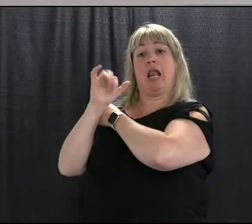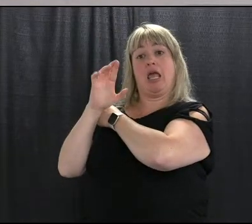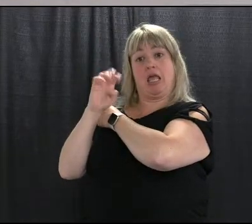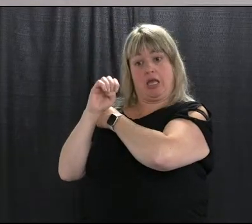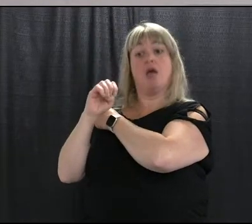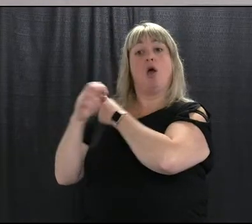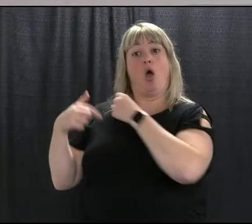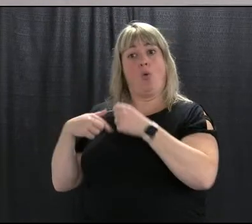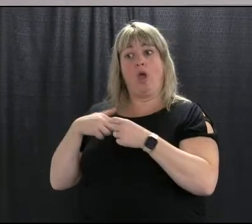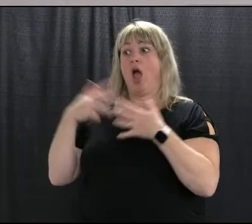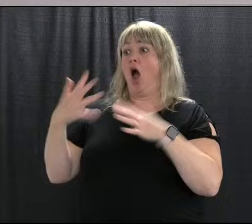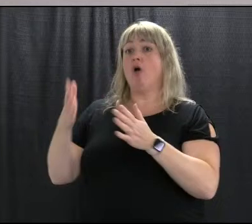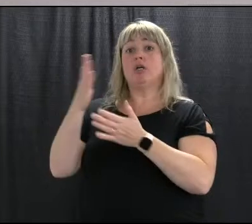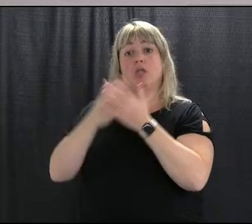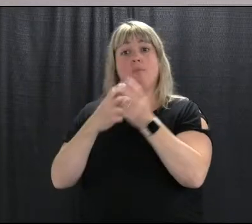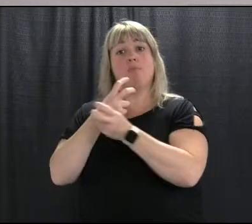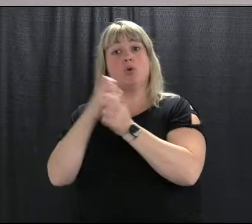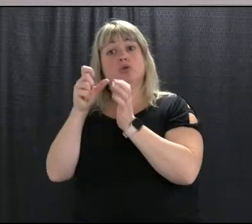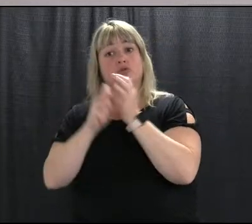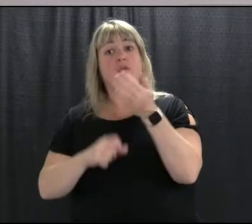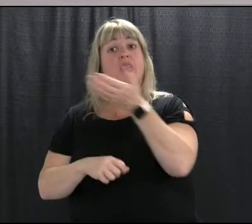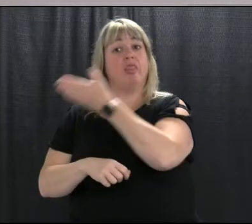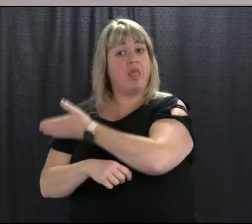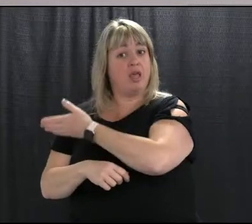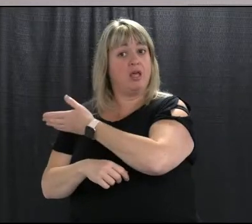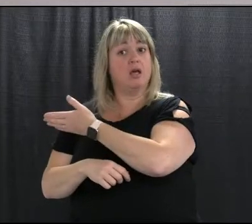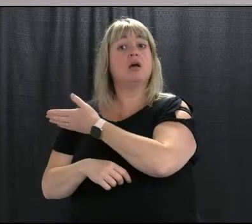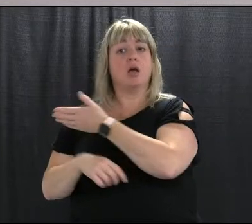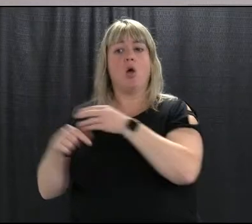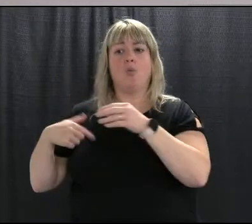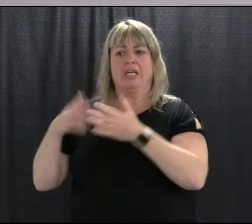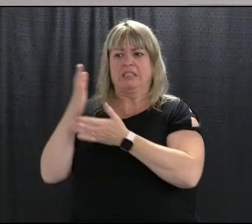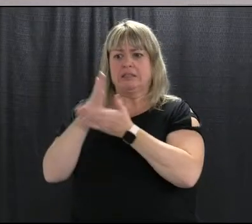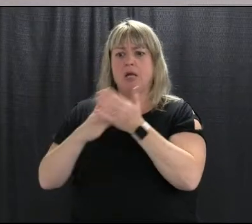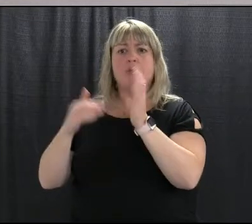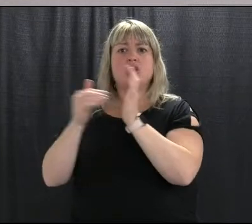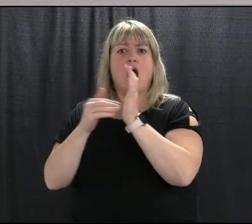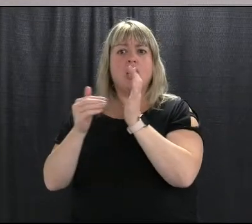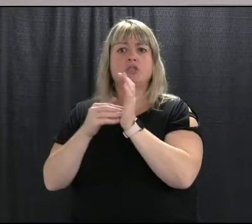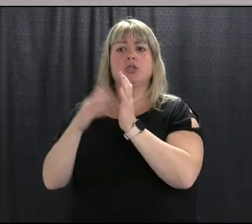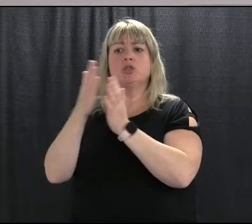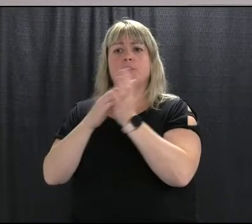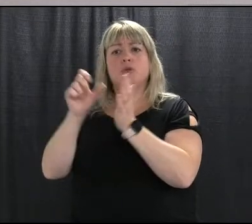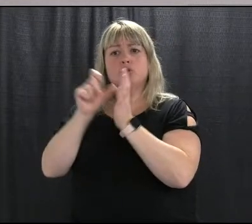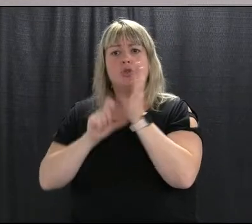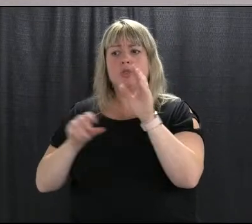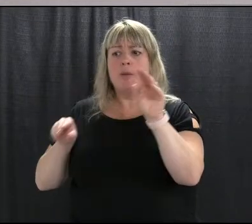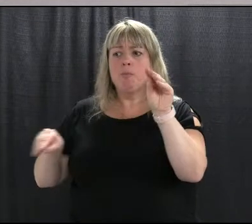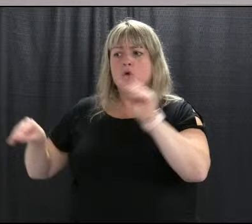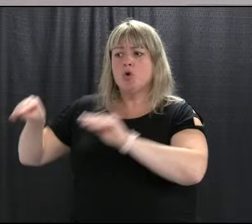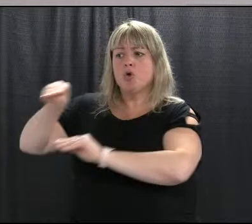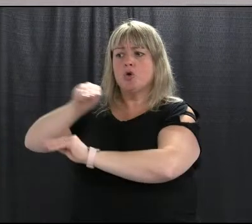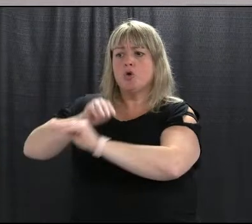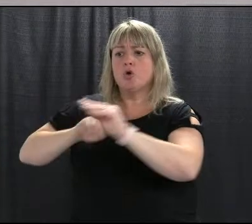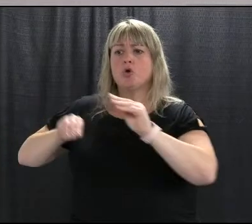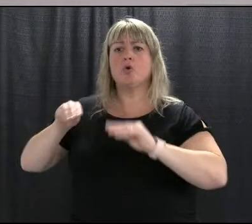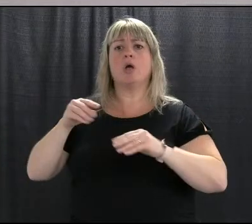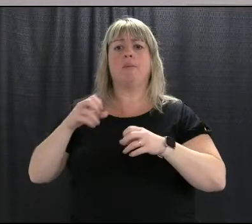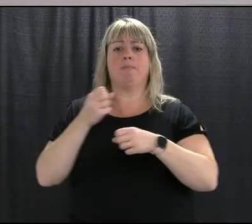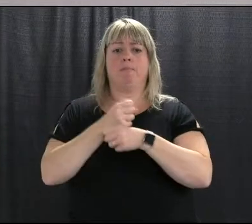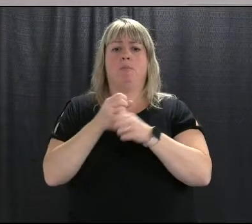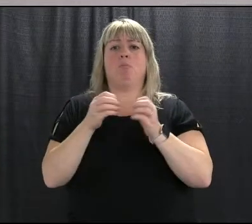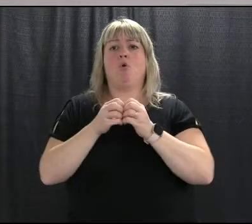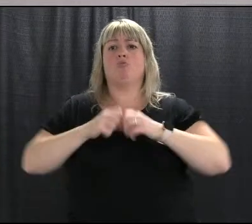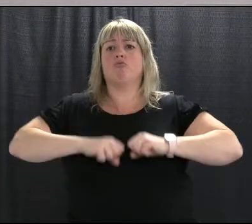a place where we're already doing orthopedic surgery. So it's really just moving around some of the capacity that exists right now and opening up a little extra